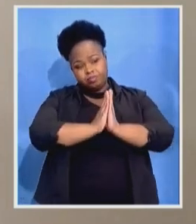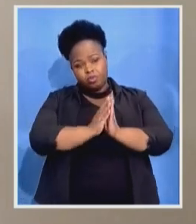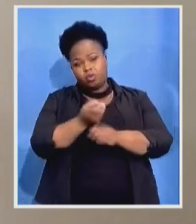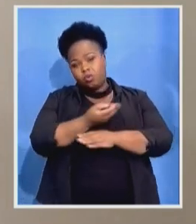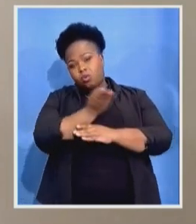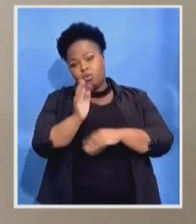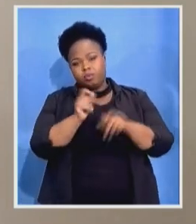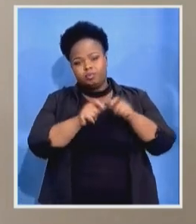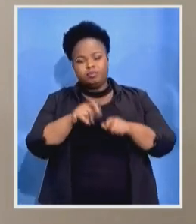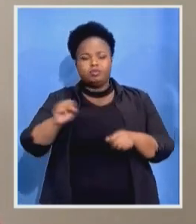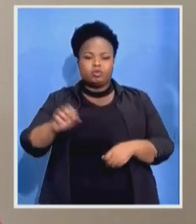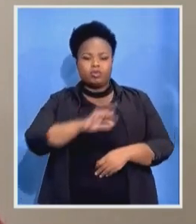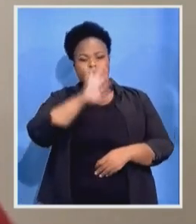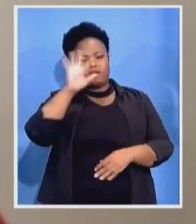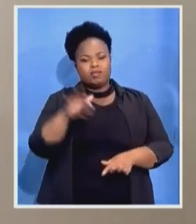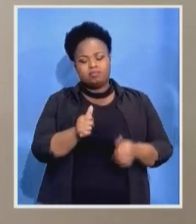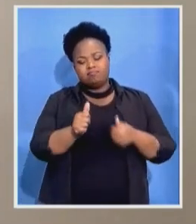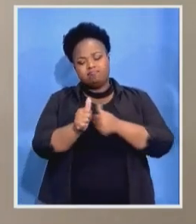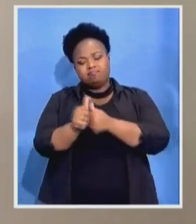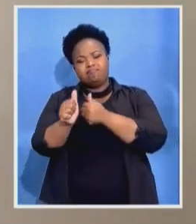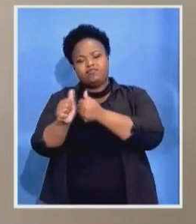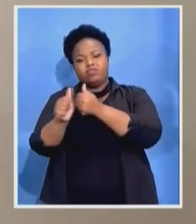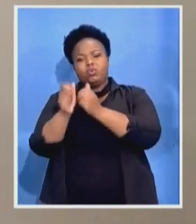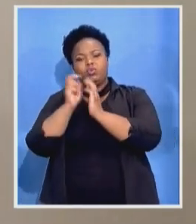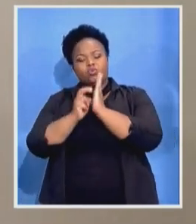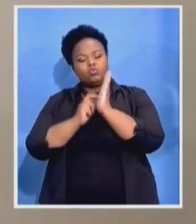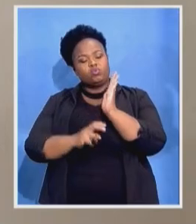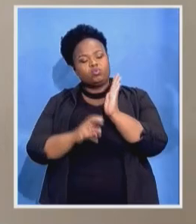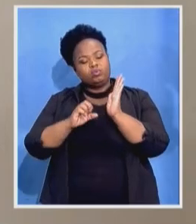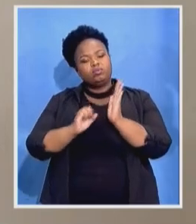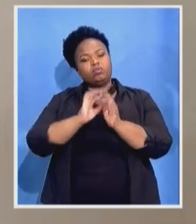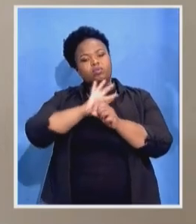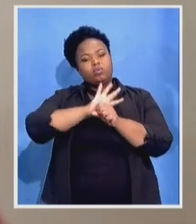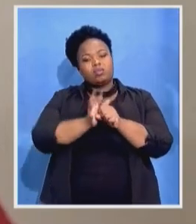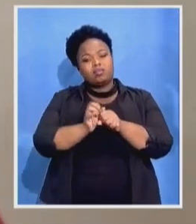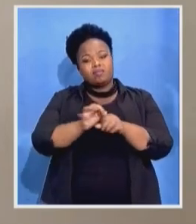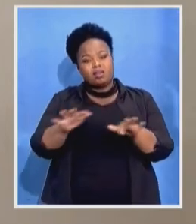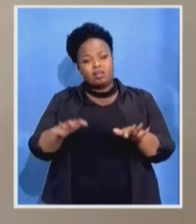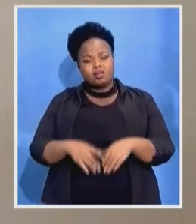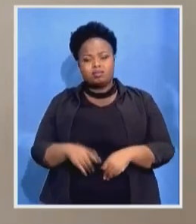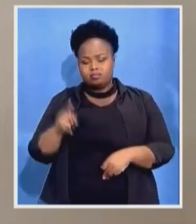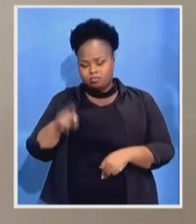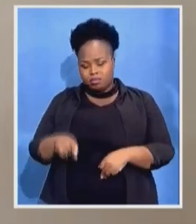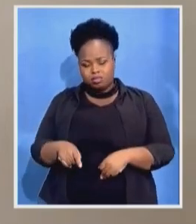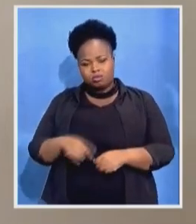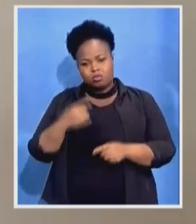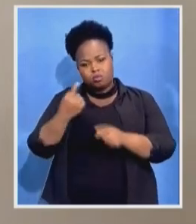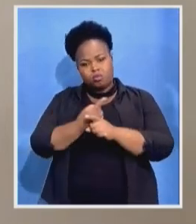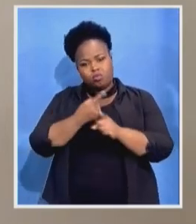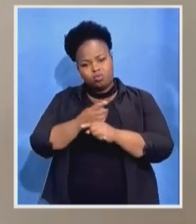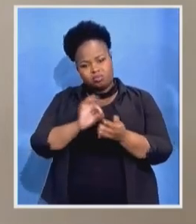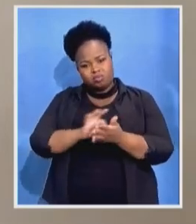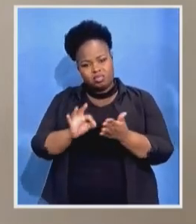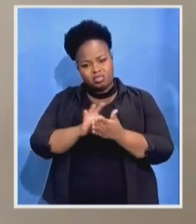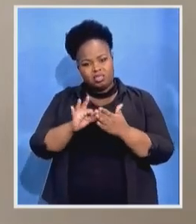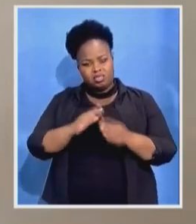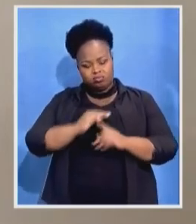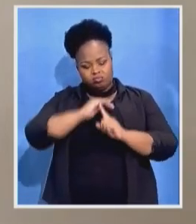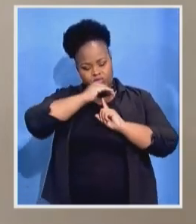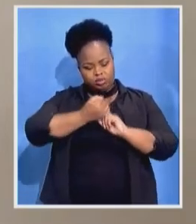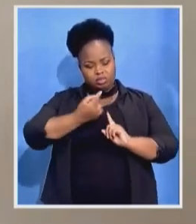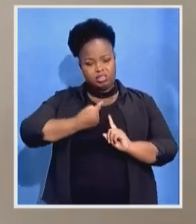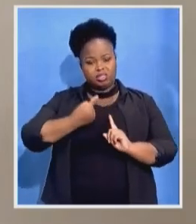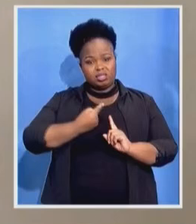COVID-19 regulations and basic hygiene measures, especially also in the light of the threat of a second